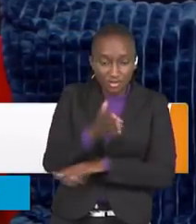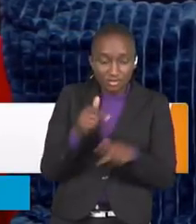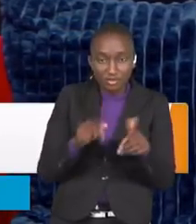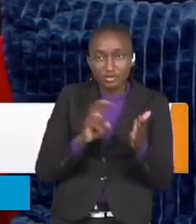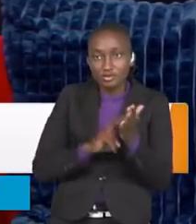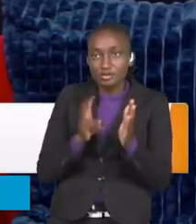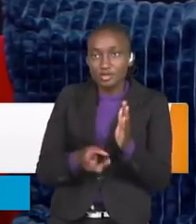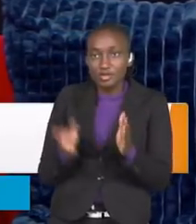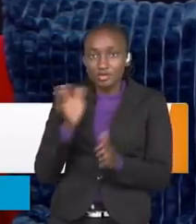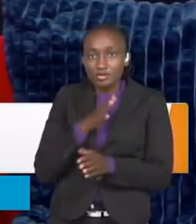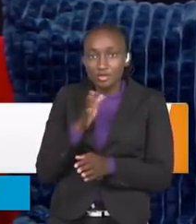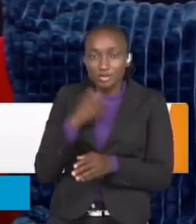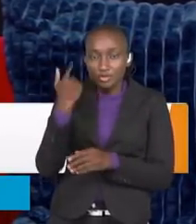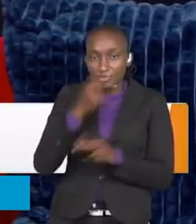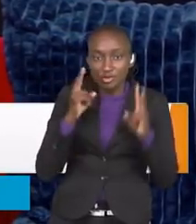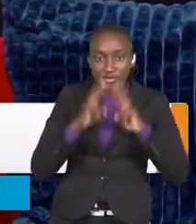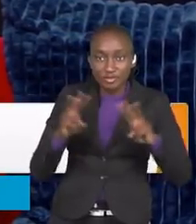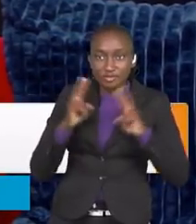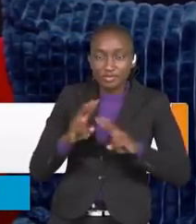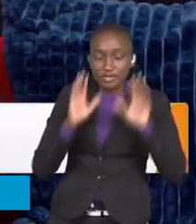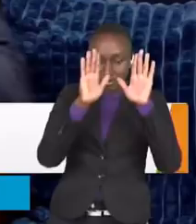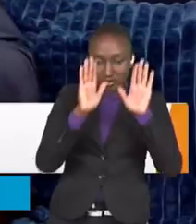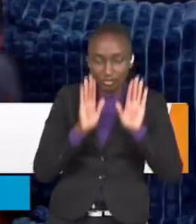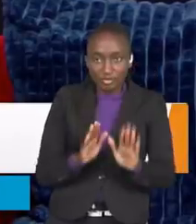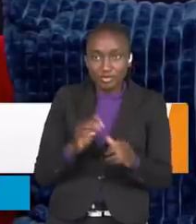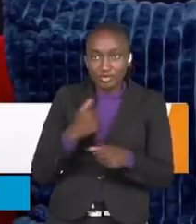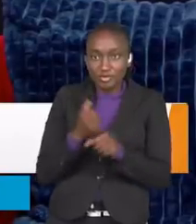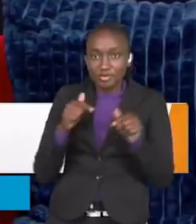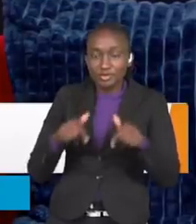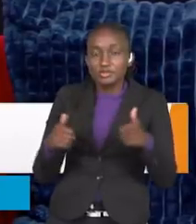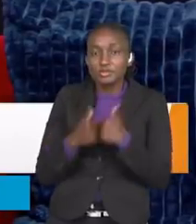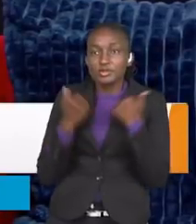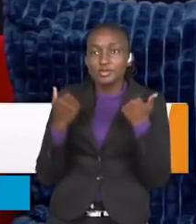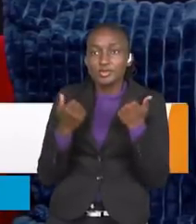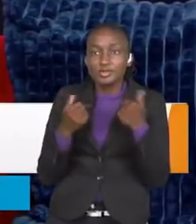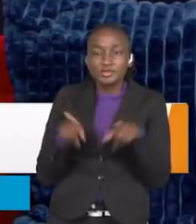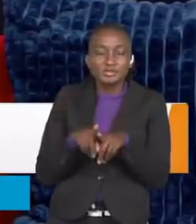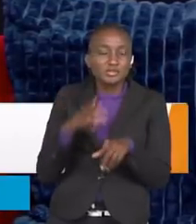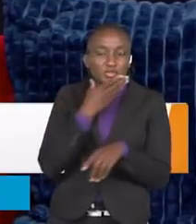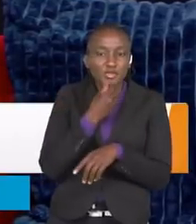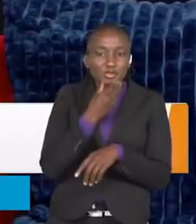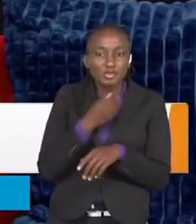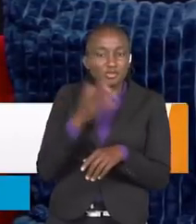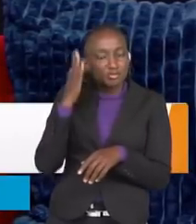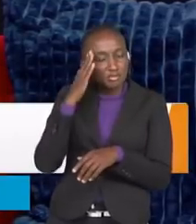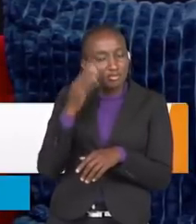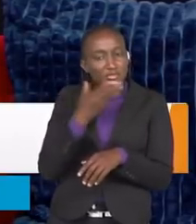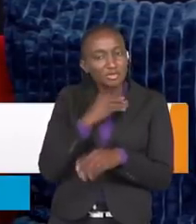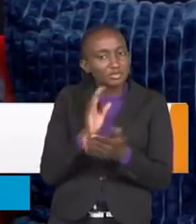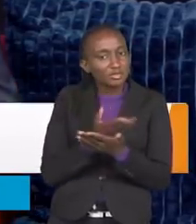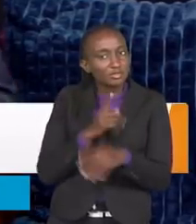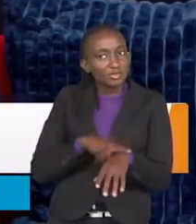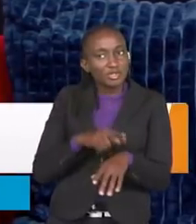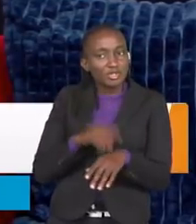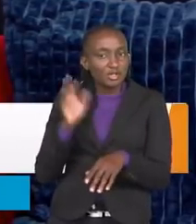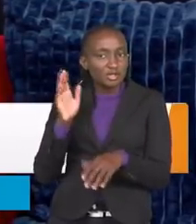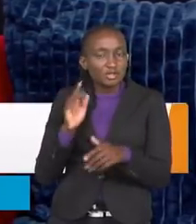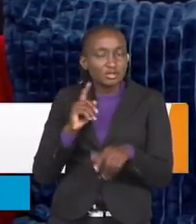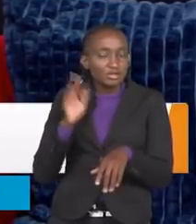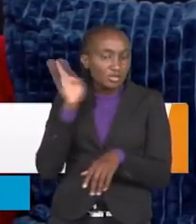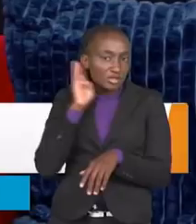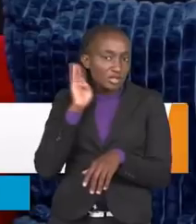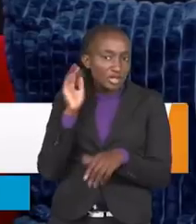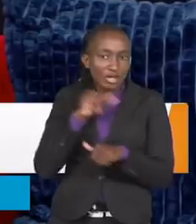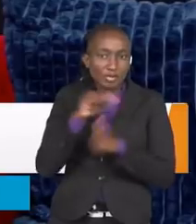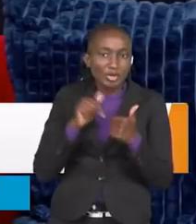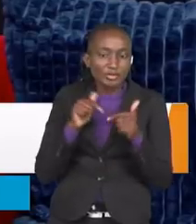project. Women are very, very integral in terms of just making this happen. And also the men. You know, men sometimes, when you hear about this project, you tend to be